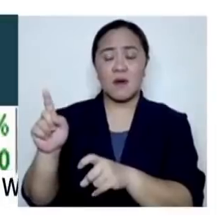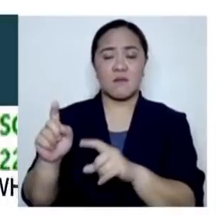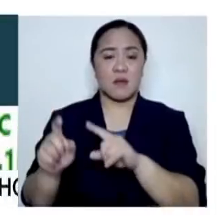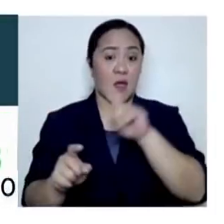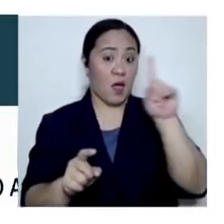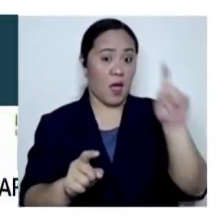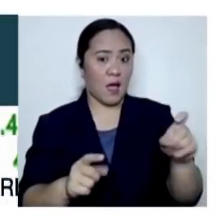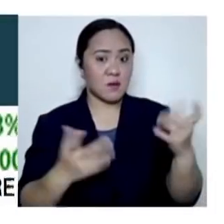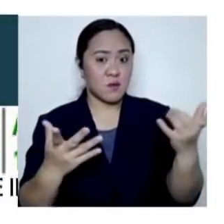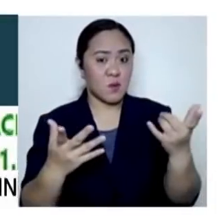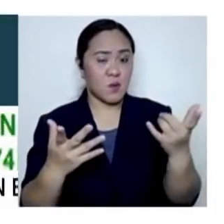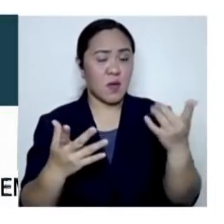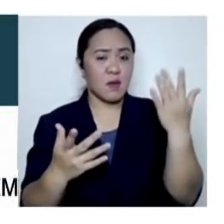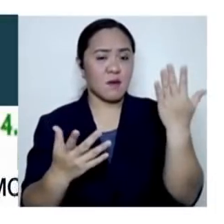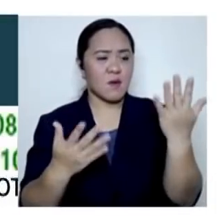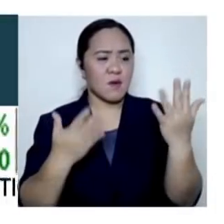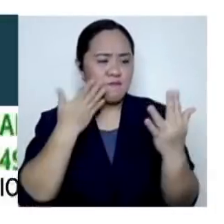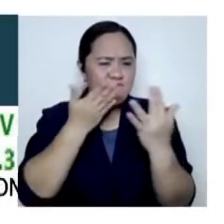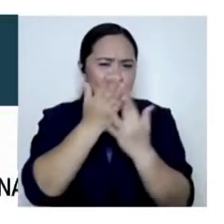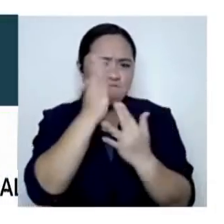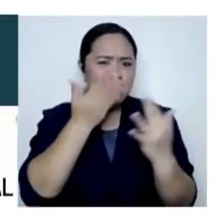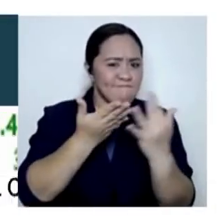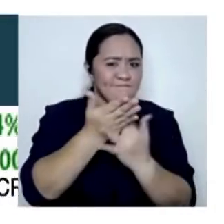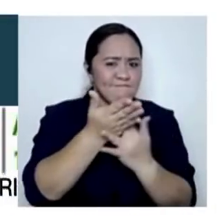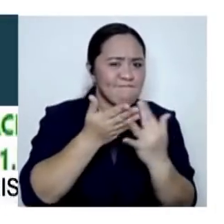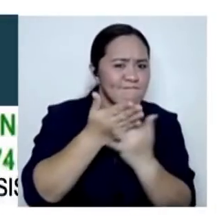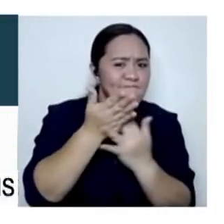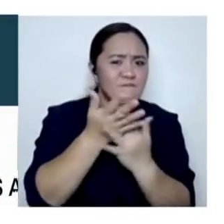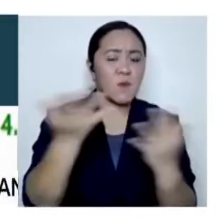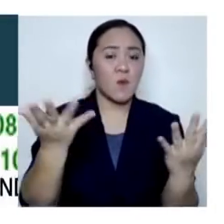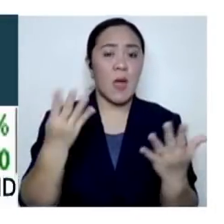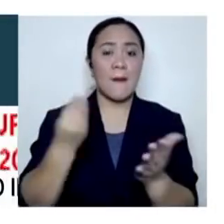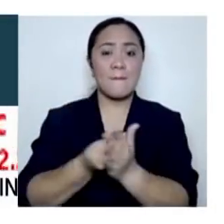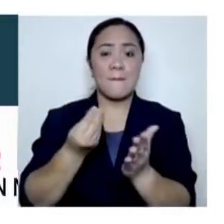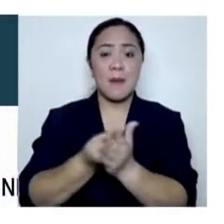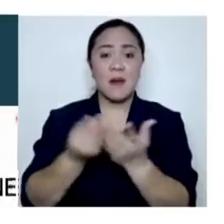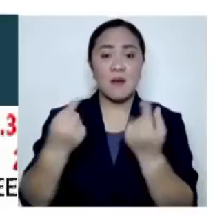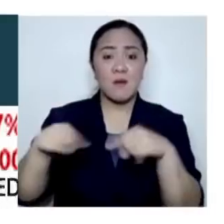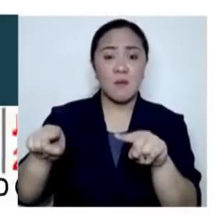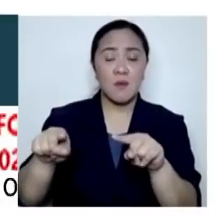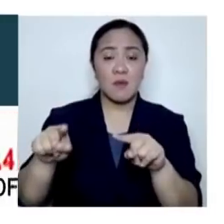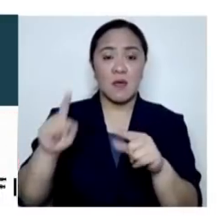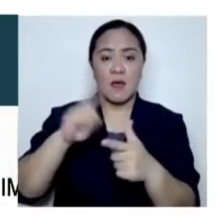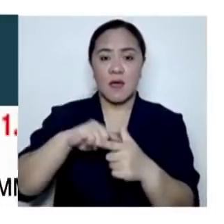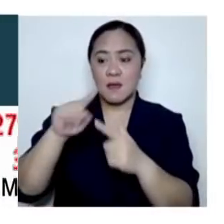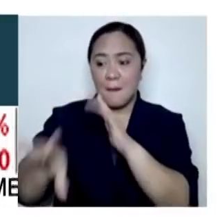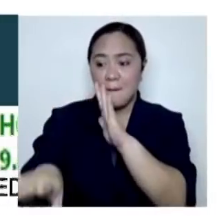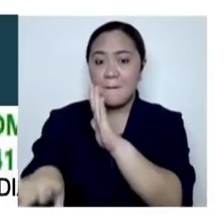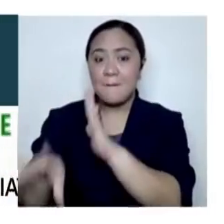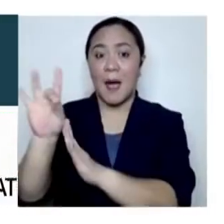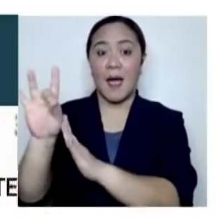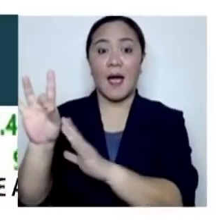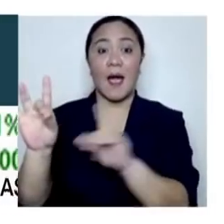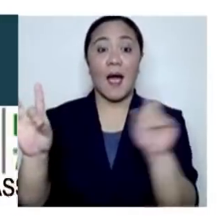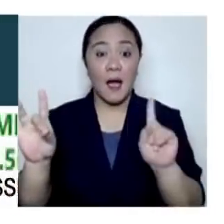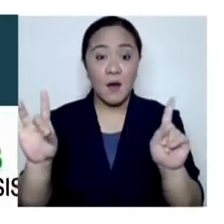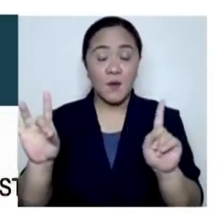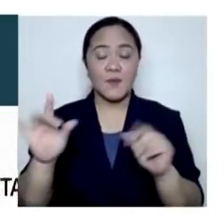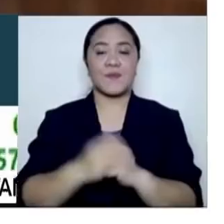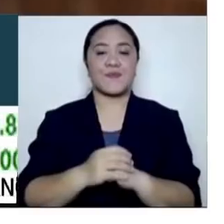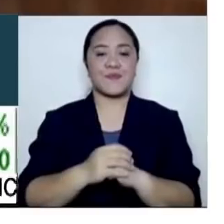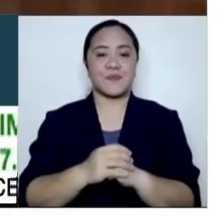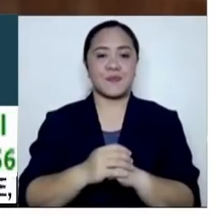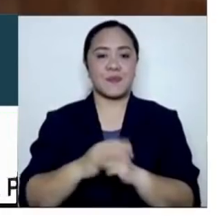to follow the money trail, and where do you think this will eventually lead you? Well, it will lead either whether